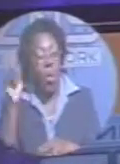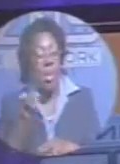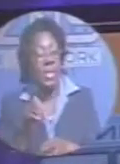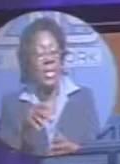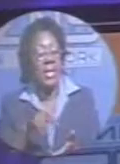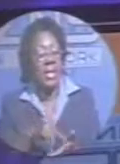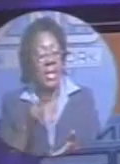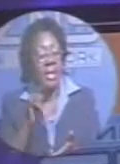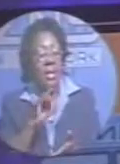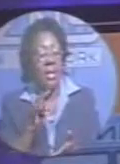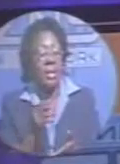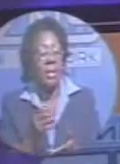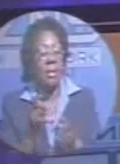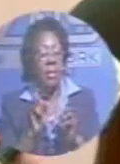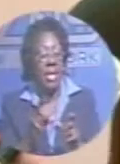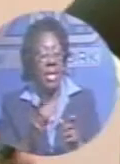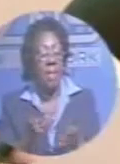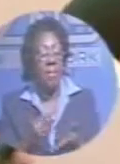funding.